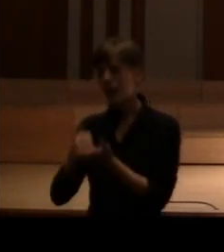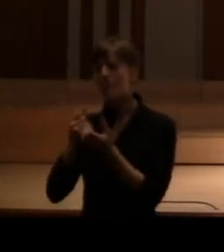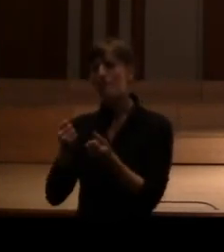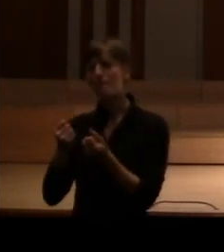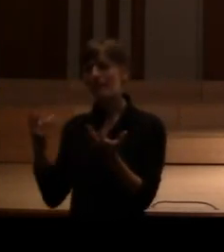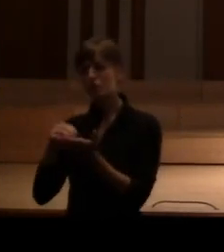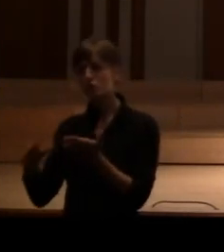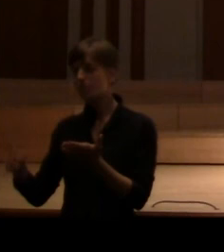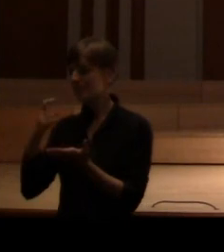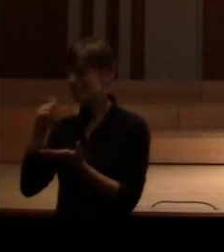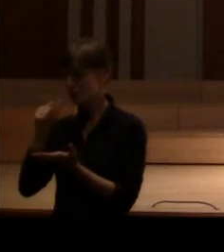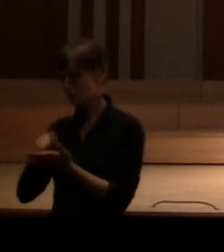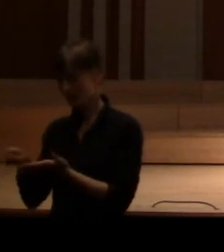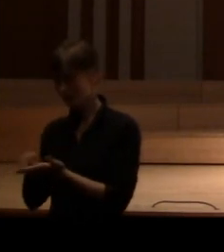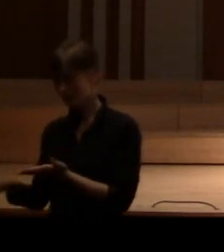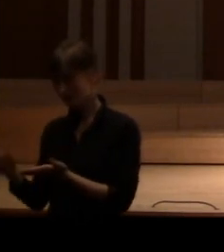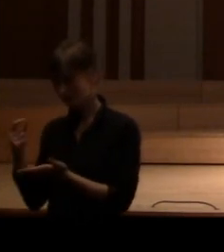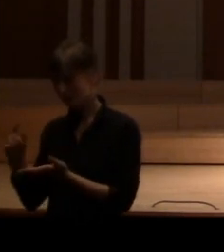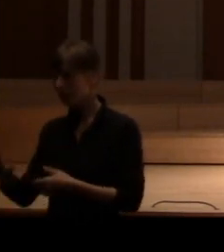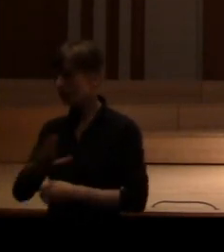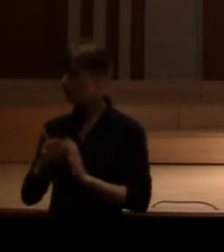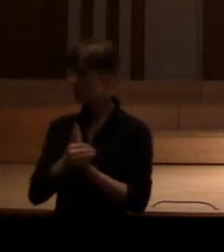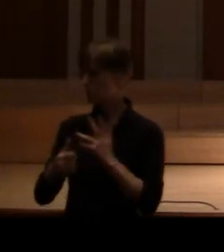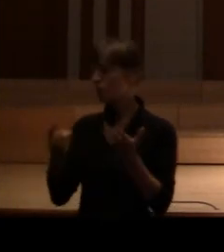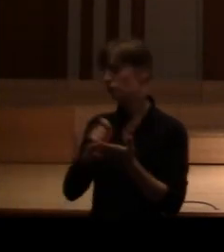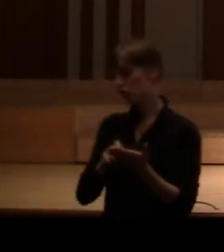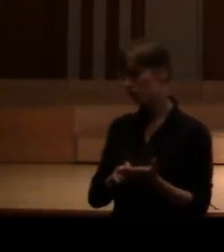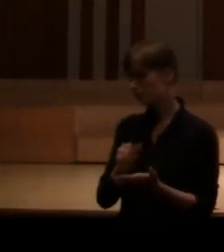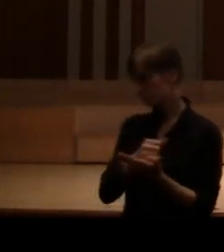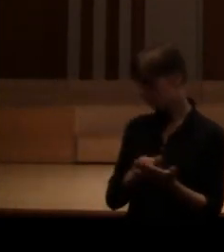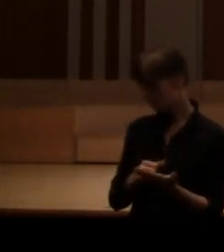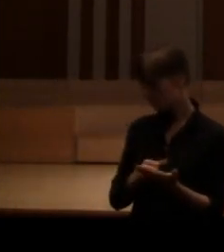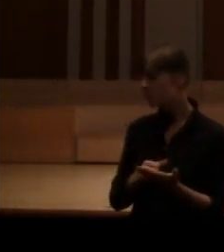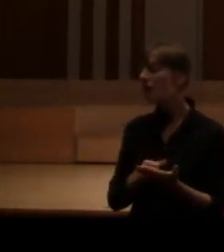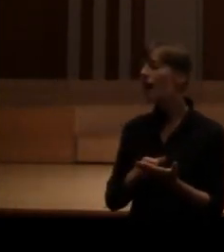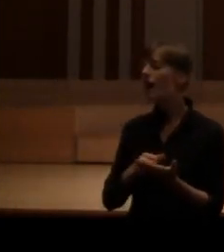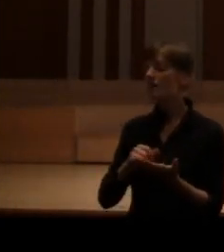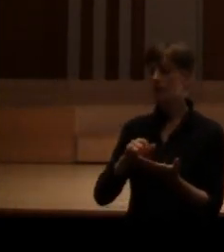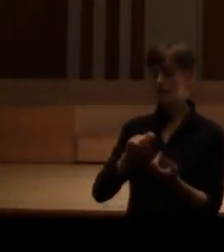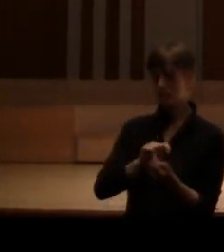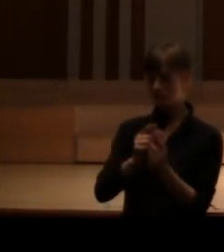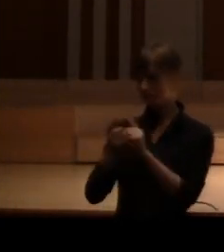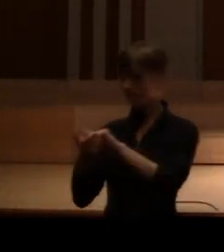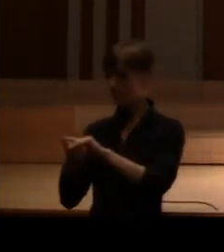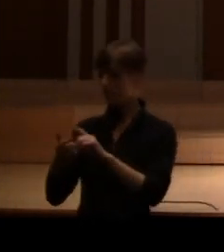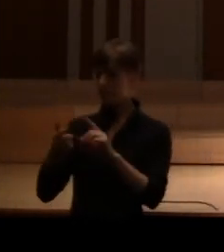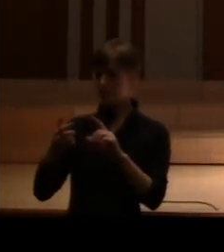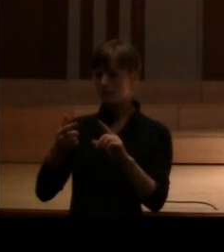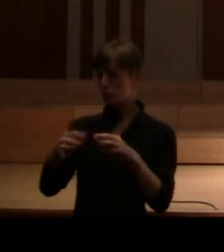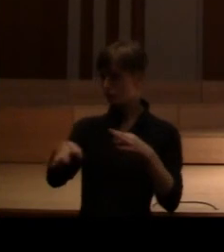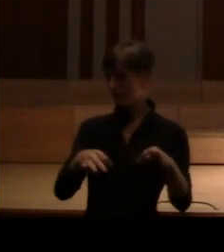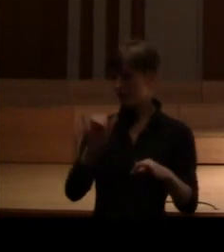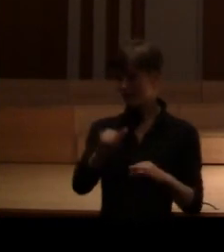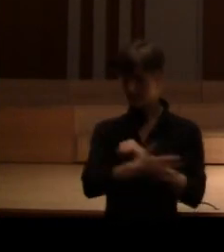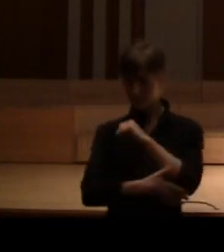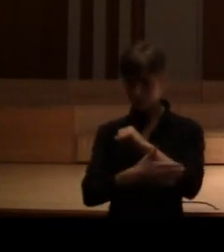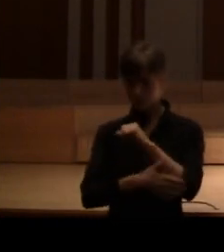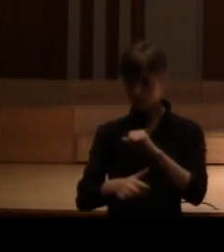students, because that's where their talent was. Mm-hmm. And then they were able to write some paragraphs describing it around.